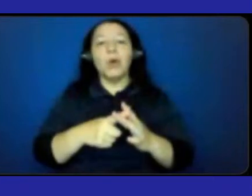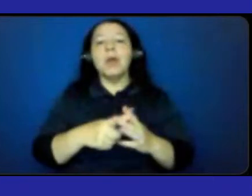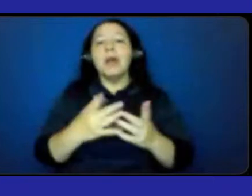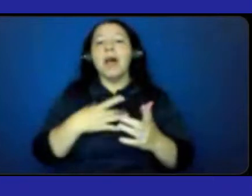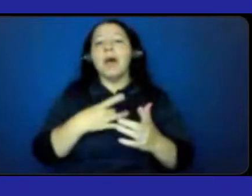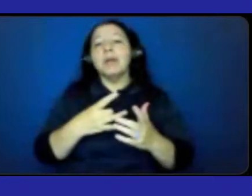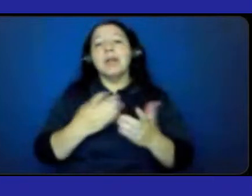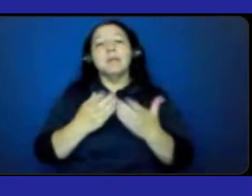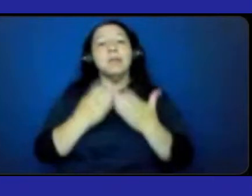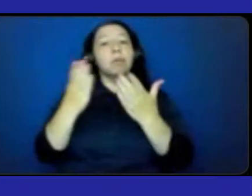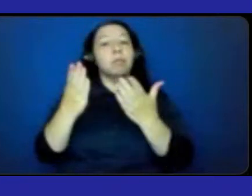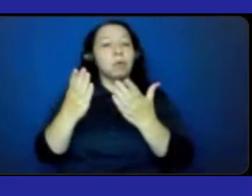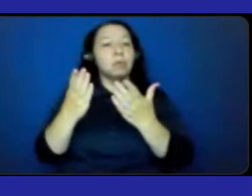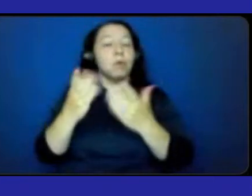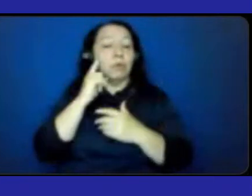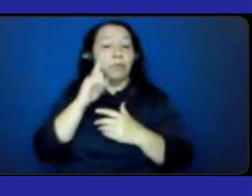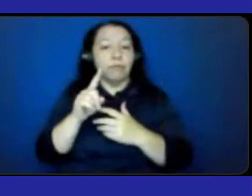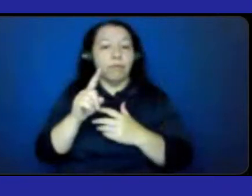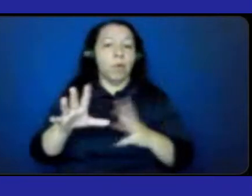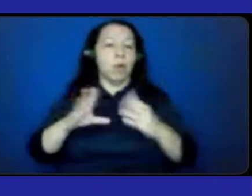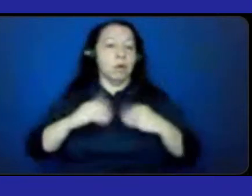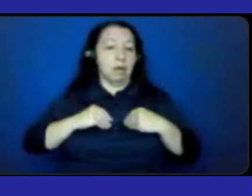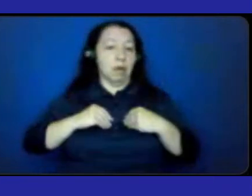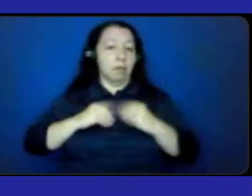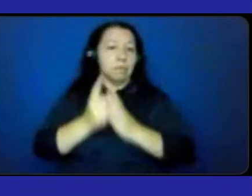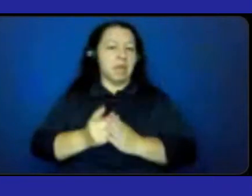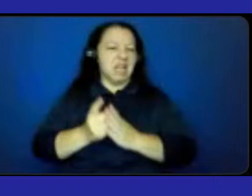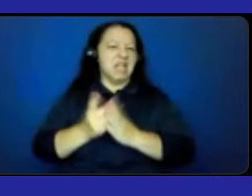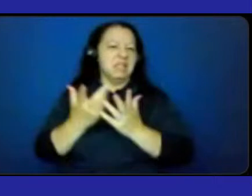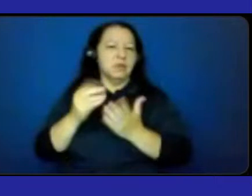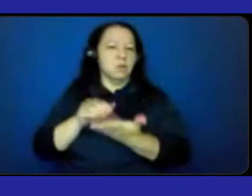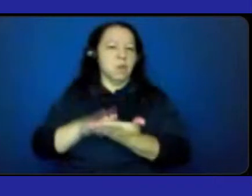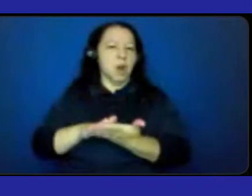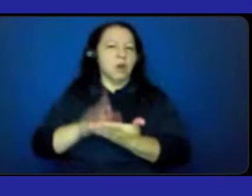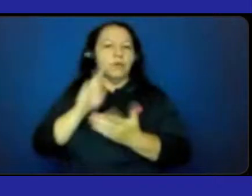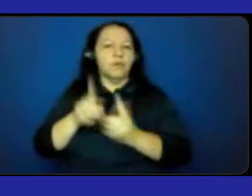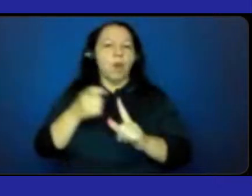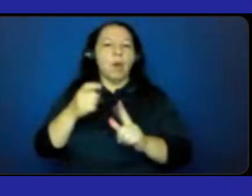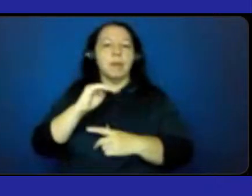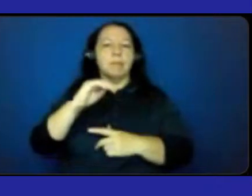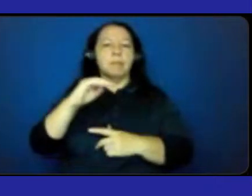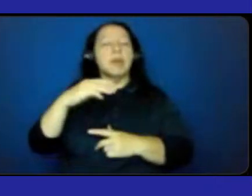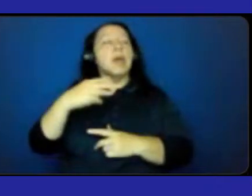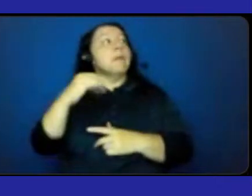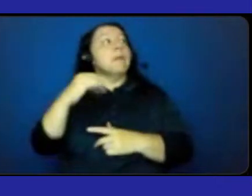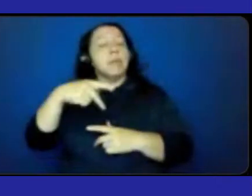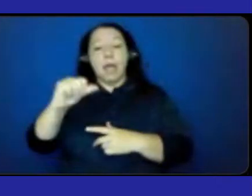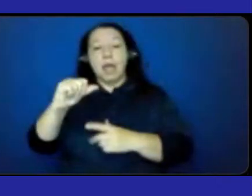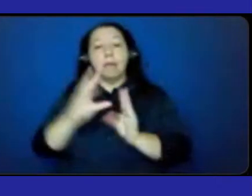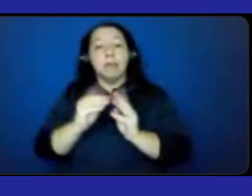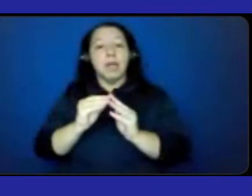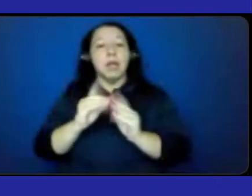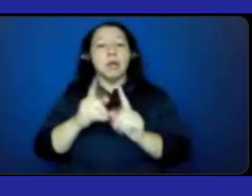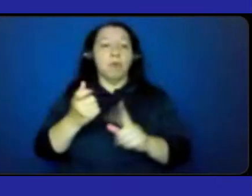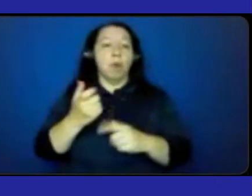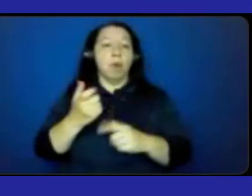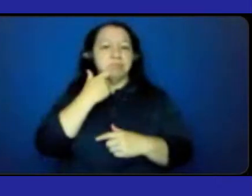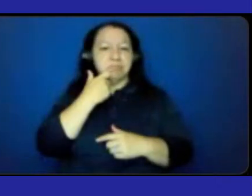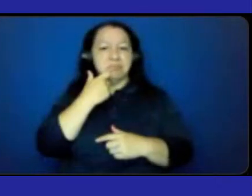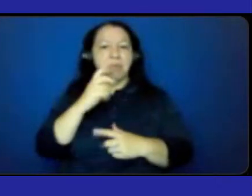to adopt the minutes for the MNPA committee meeting that was held on April 11th, 2022. Could I have